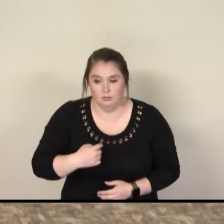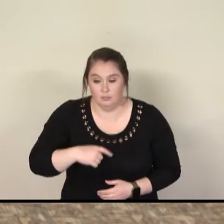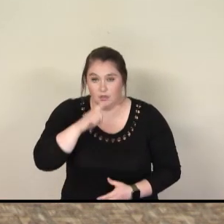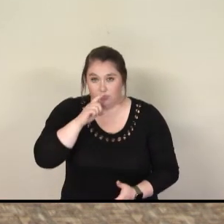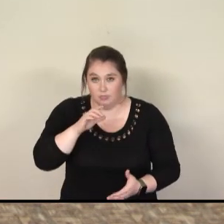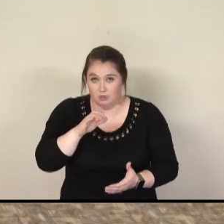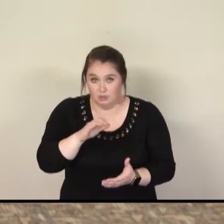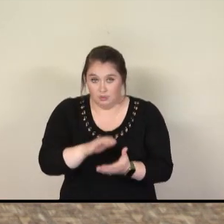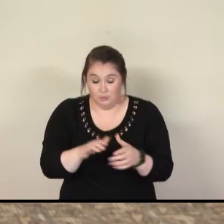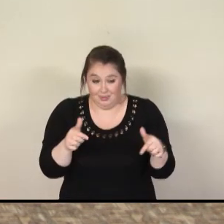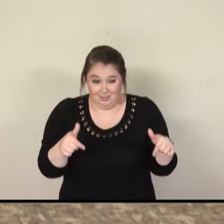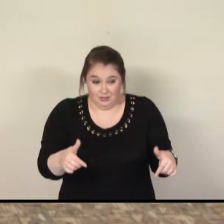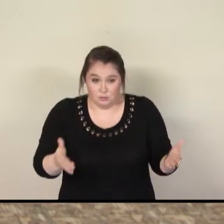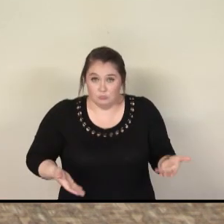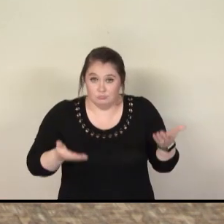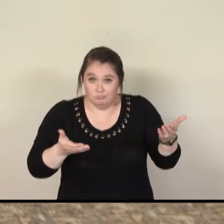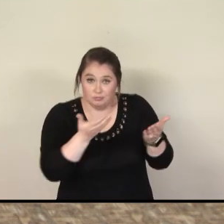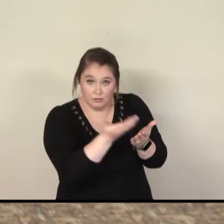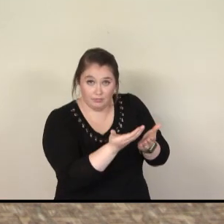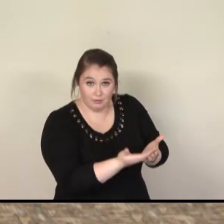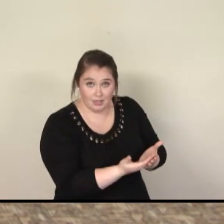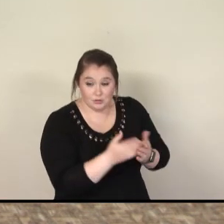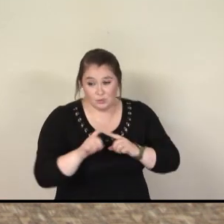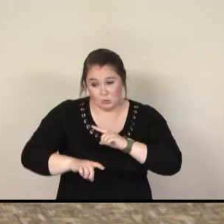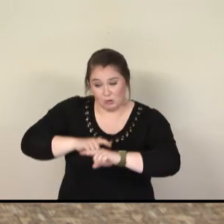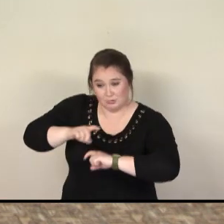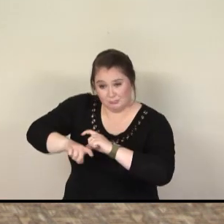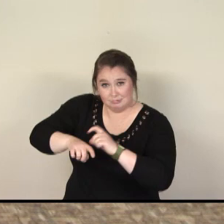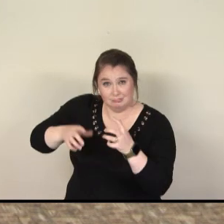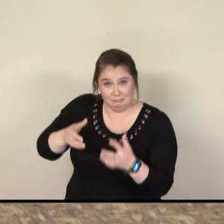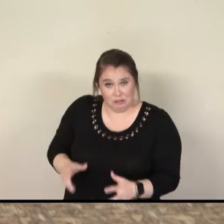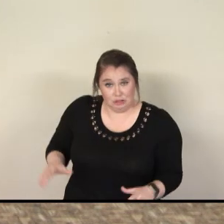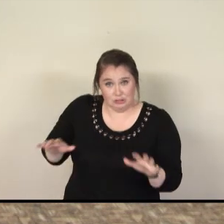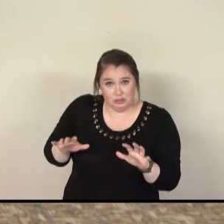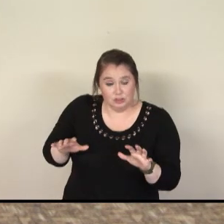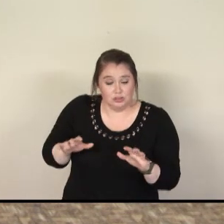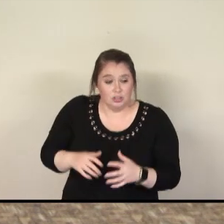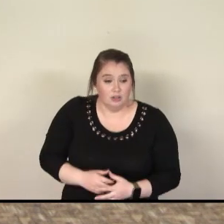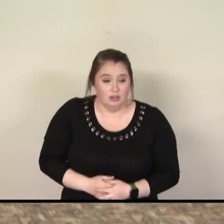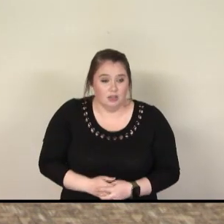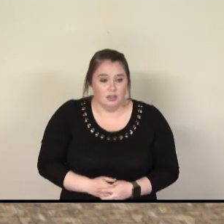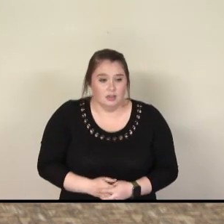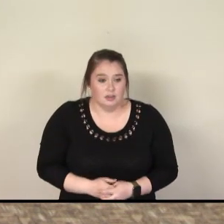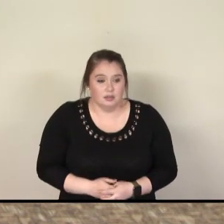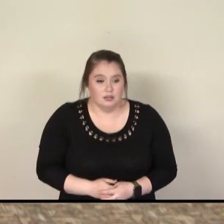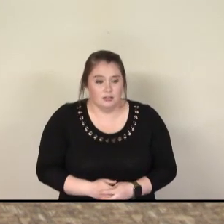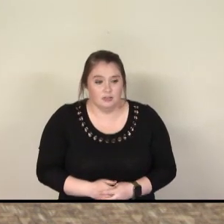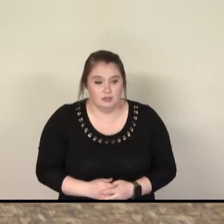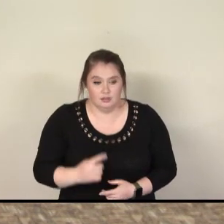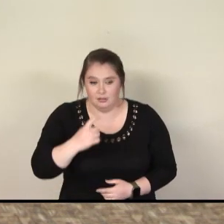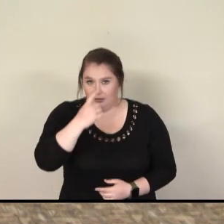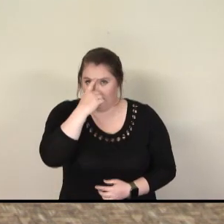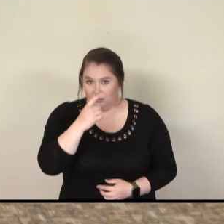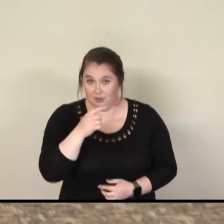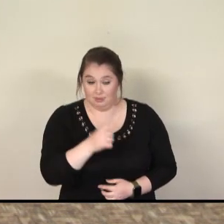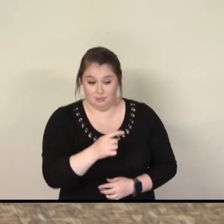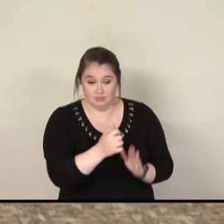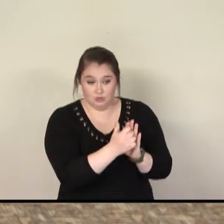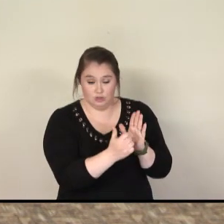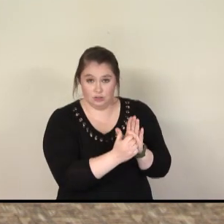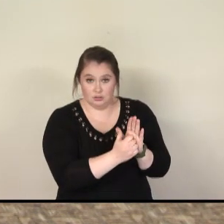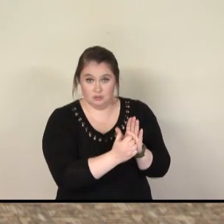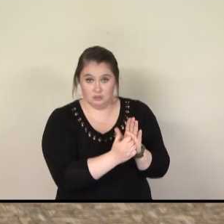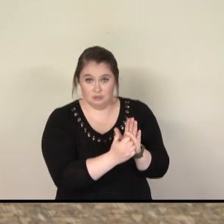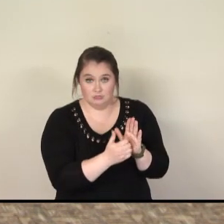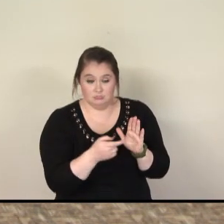we were presented with facts. There were questions asked. And I think that we have this agenda item before